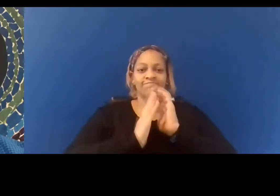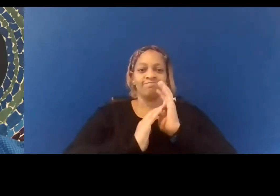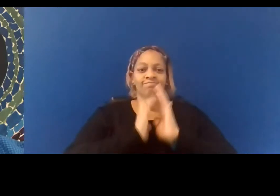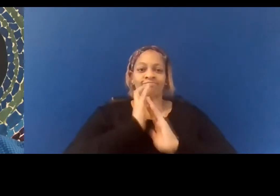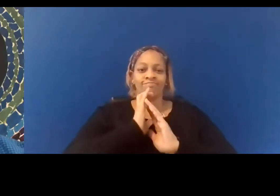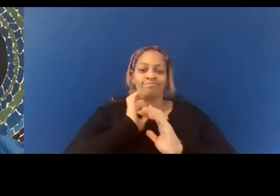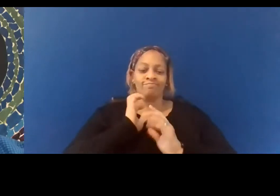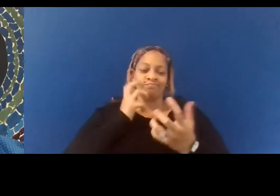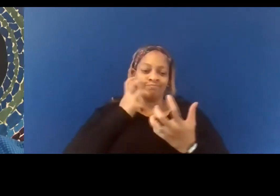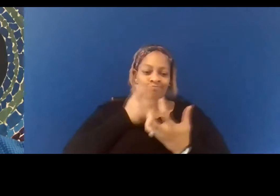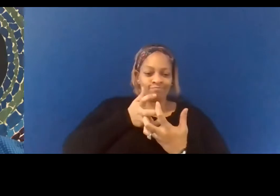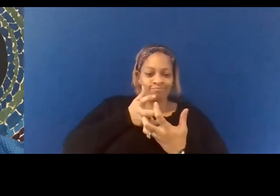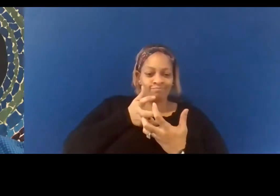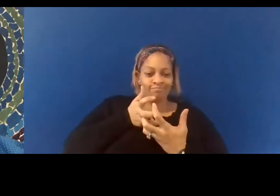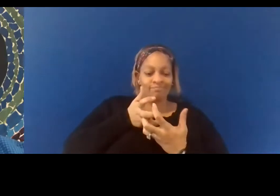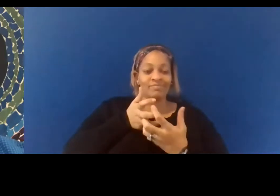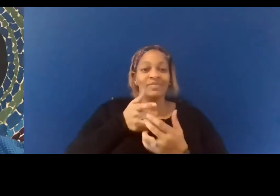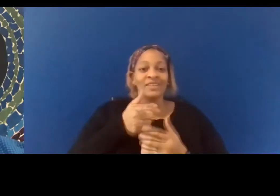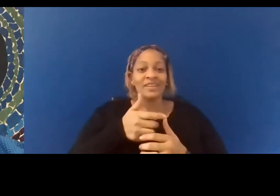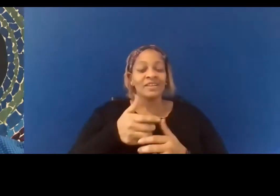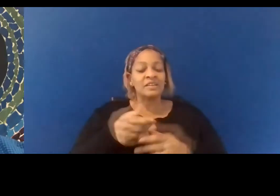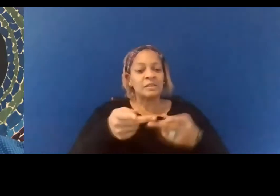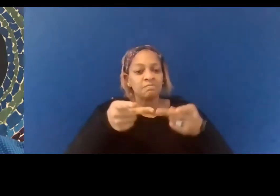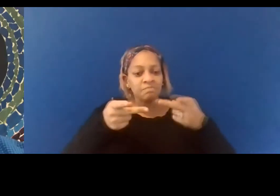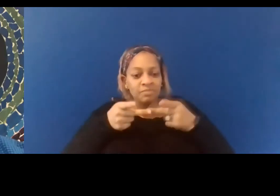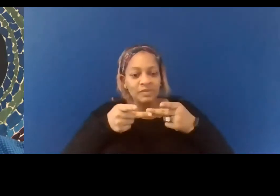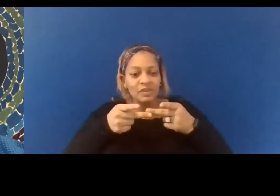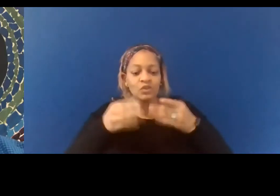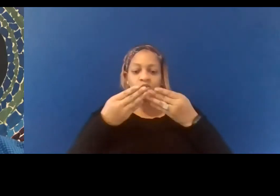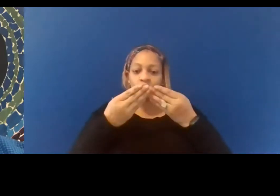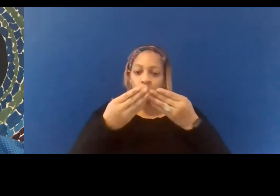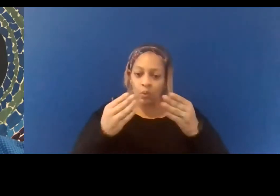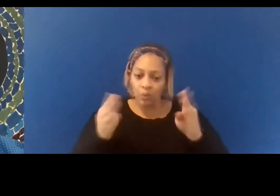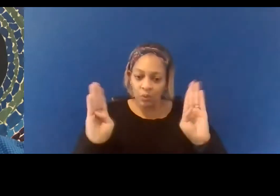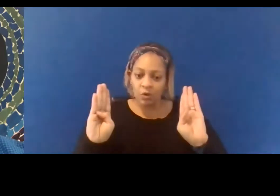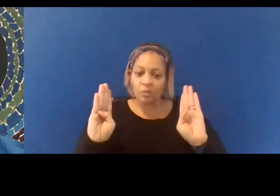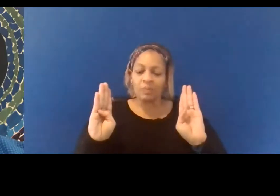The place where you're most open.